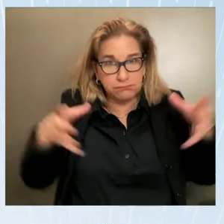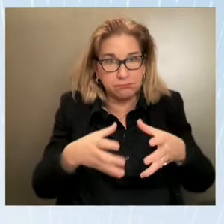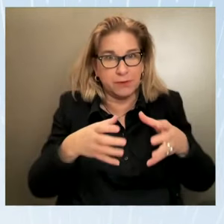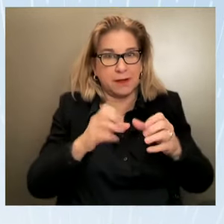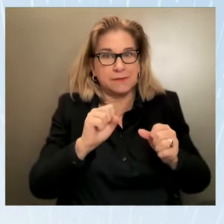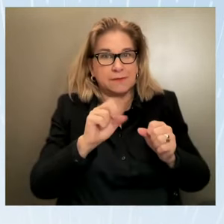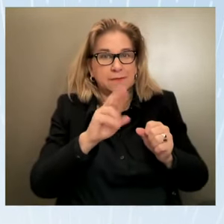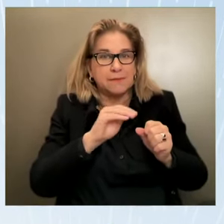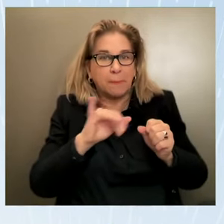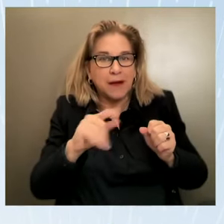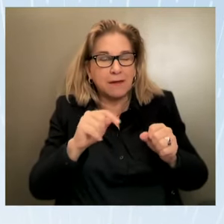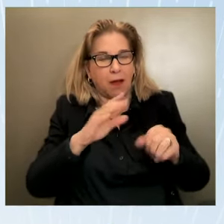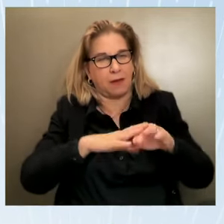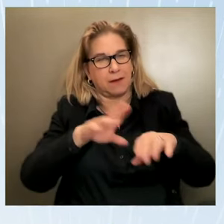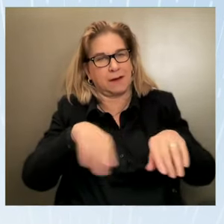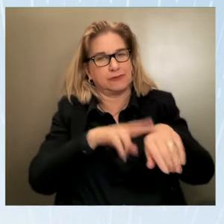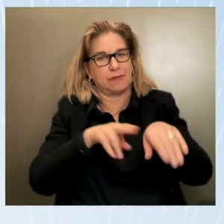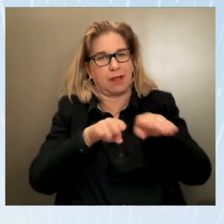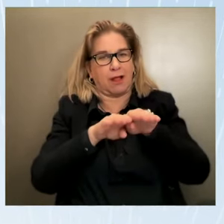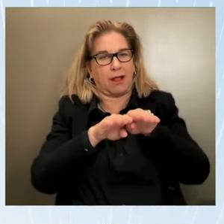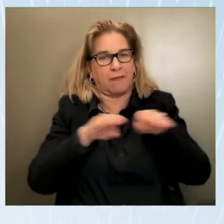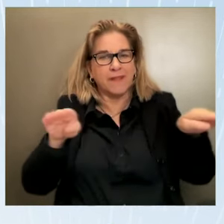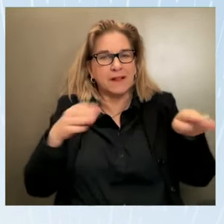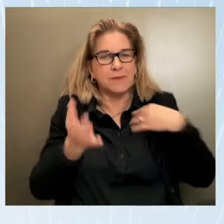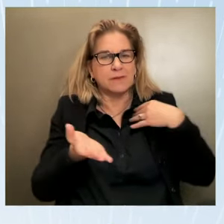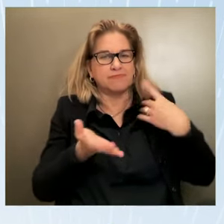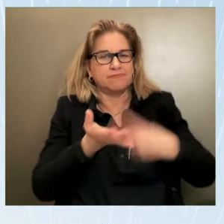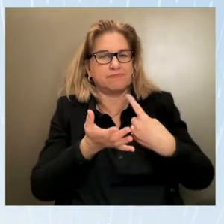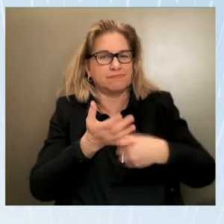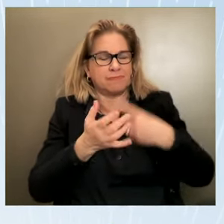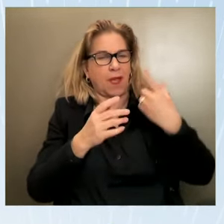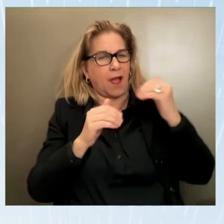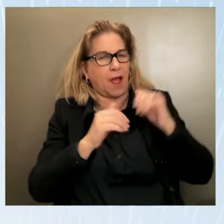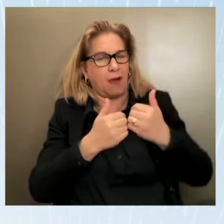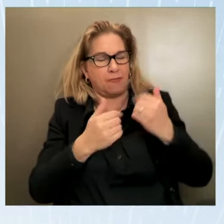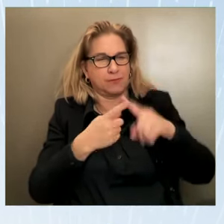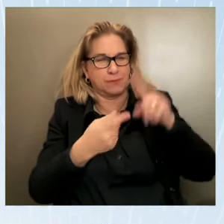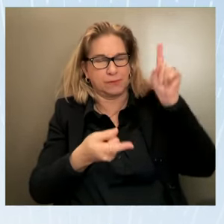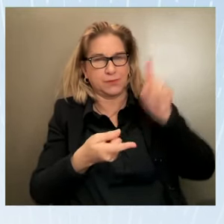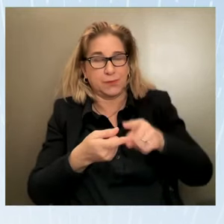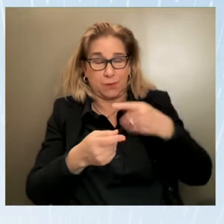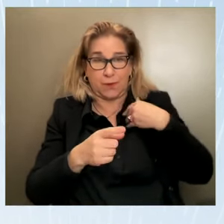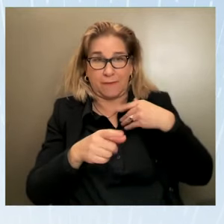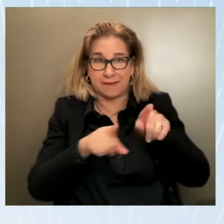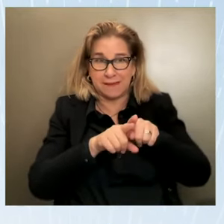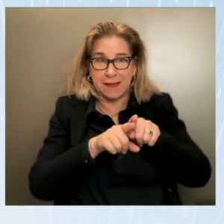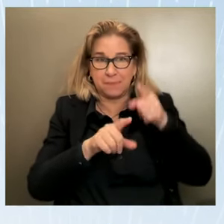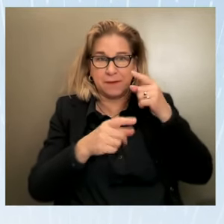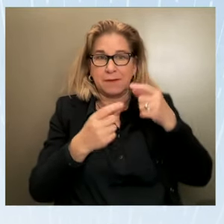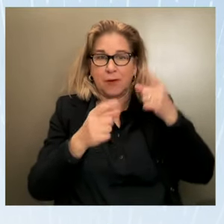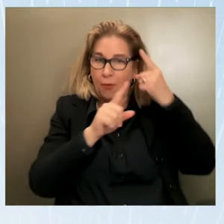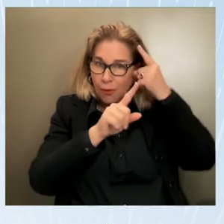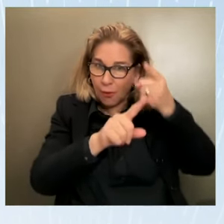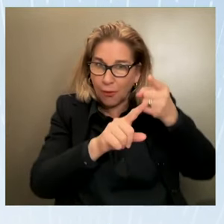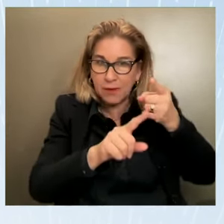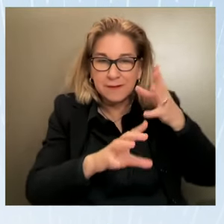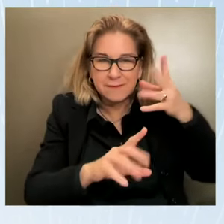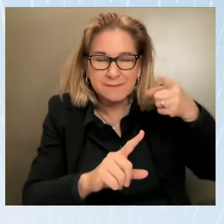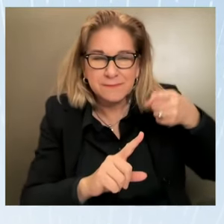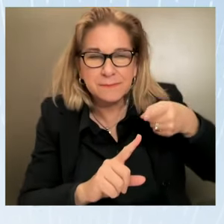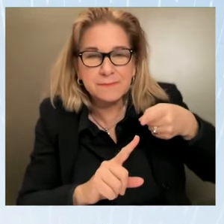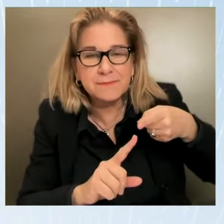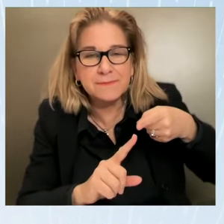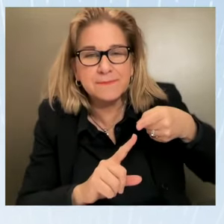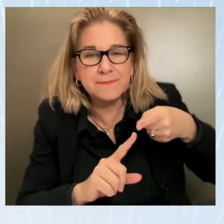decent working conditions in the seafood sector. NOAA also facilitated a panel discussion during the annual Seafood